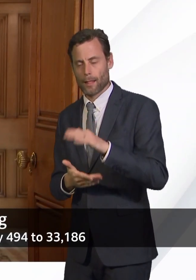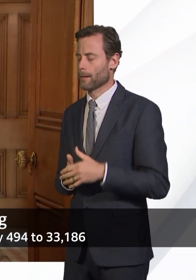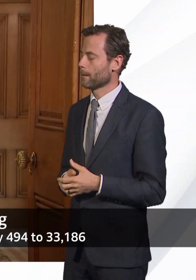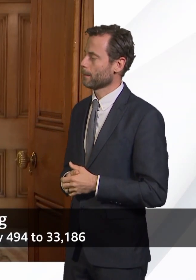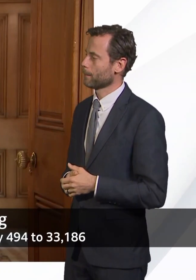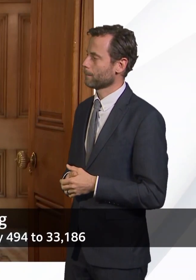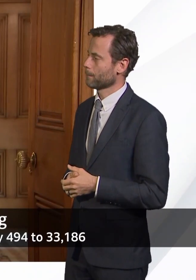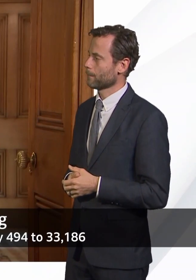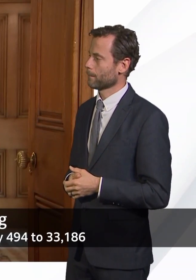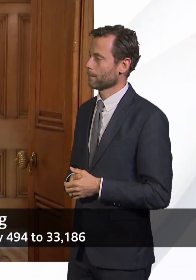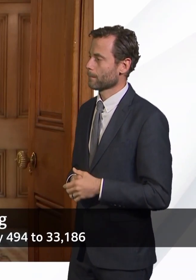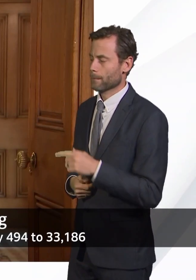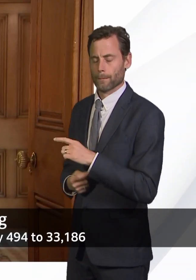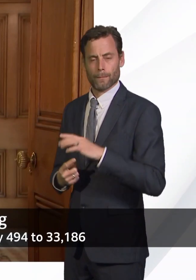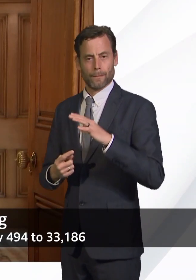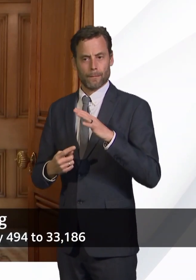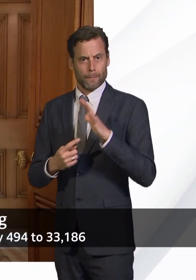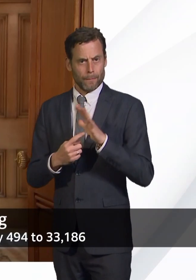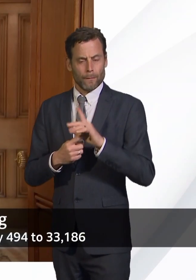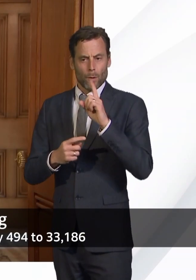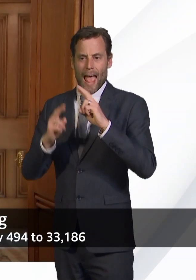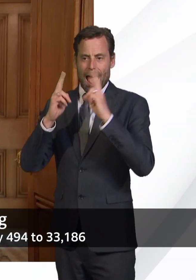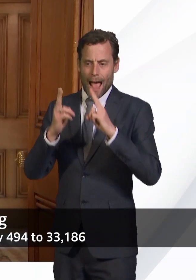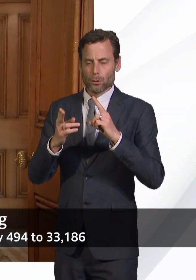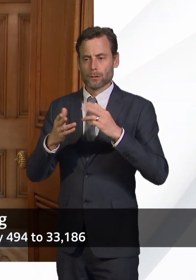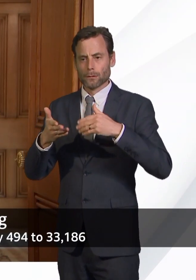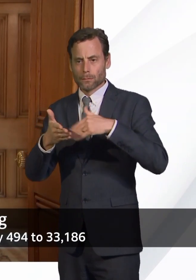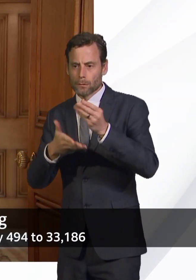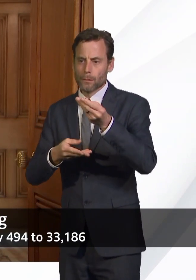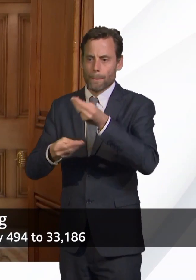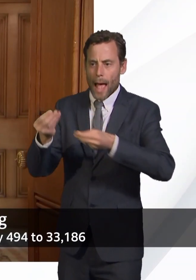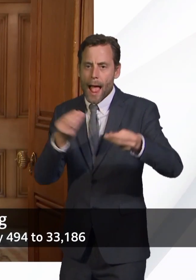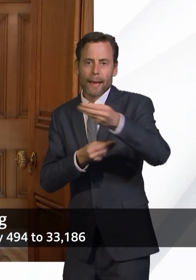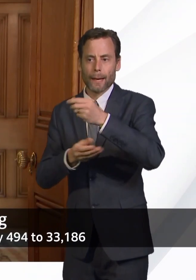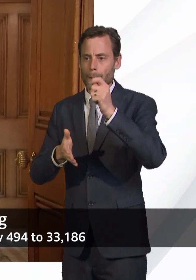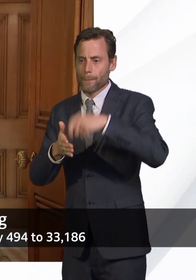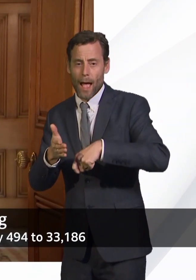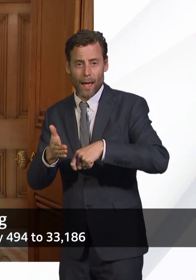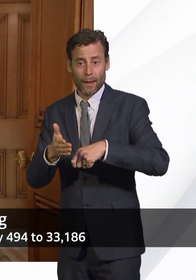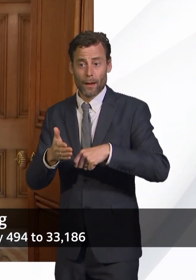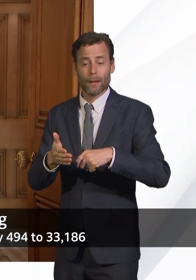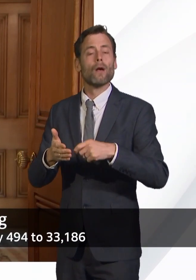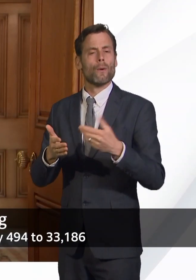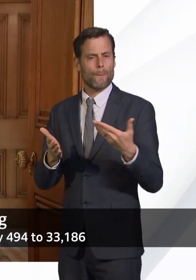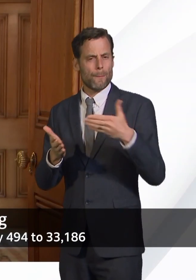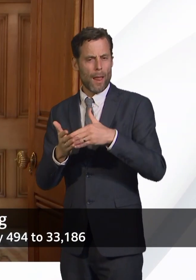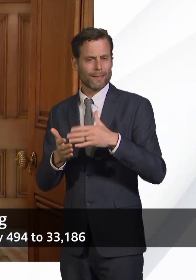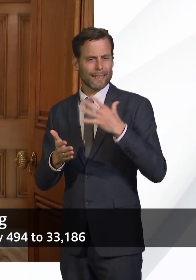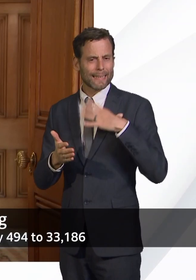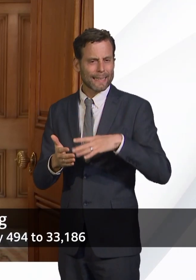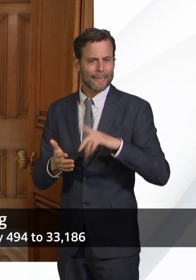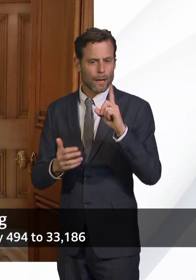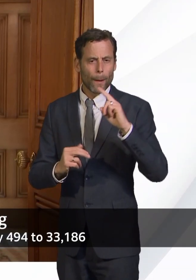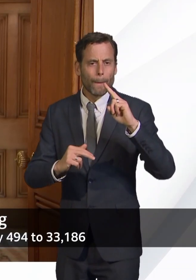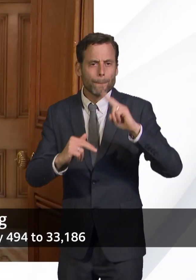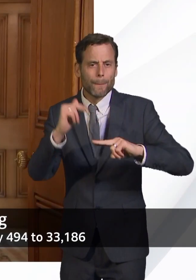A vibrant housing market means more than buying and selling homes. We need to get building again, and Britain needs